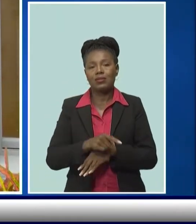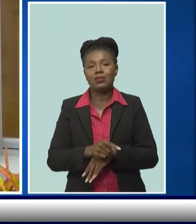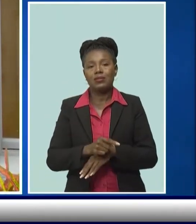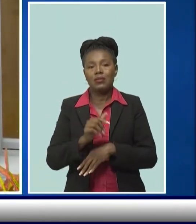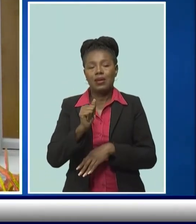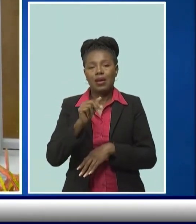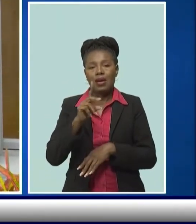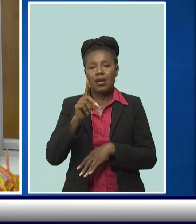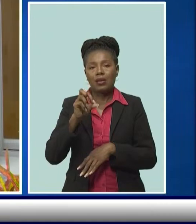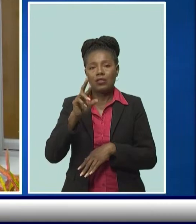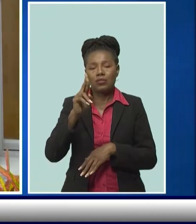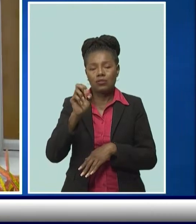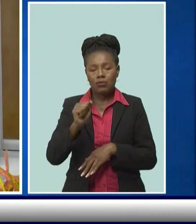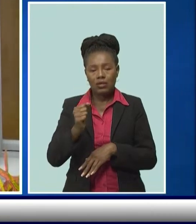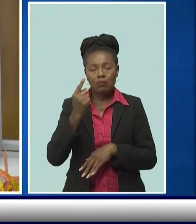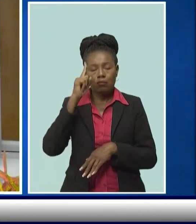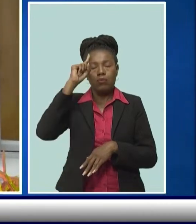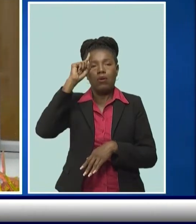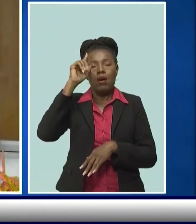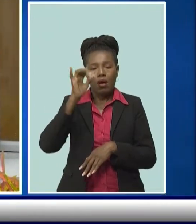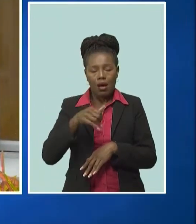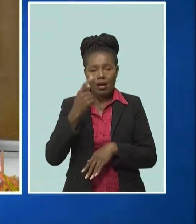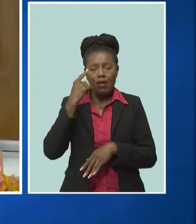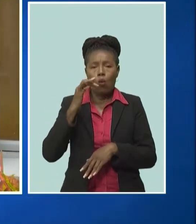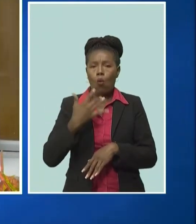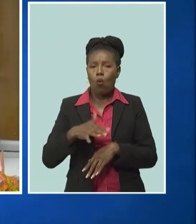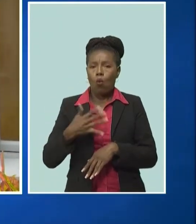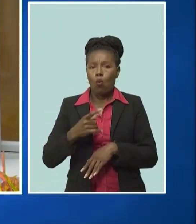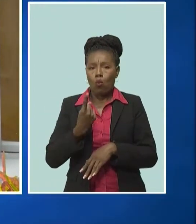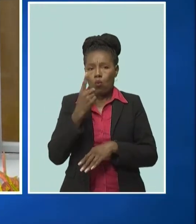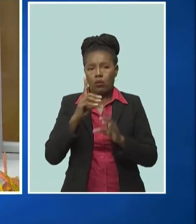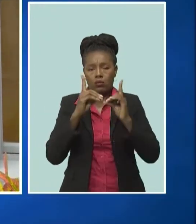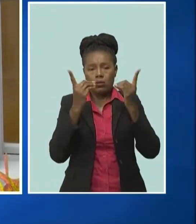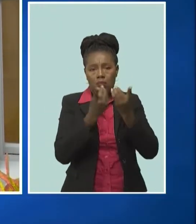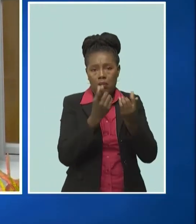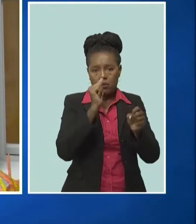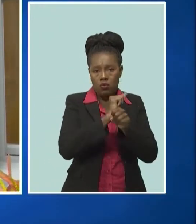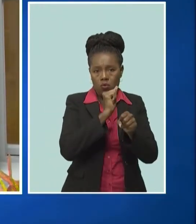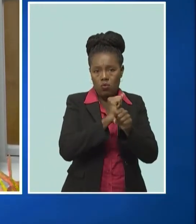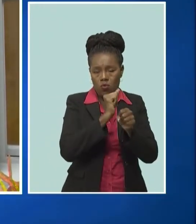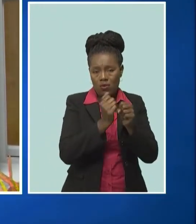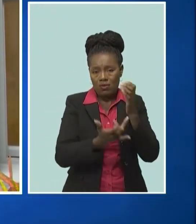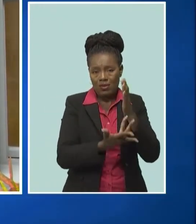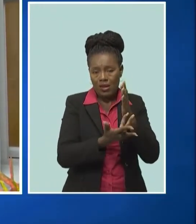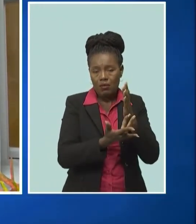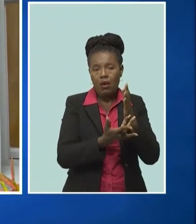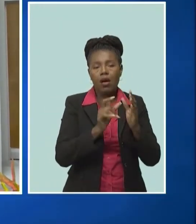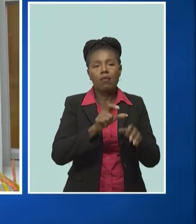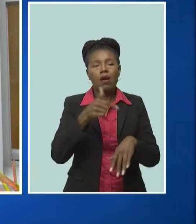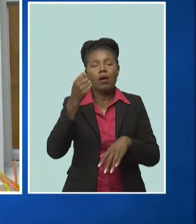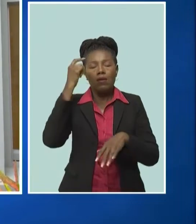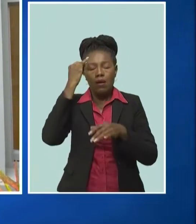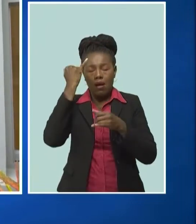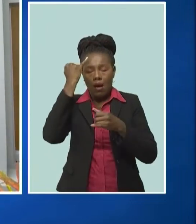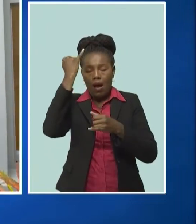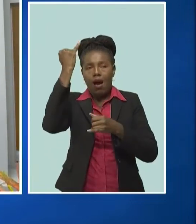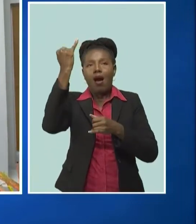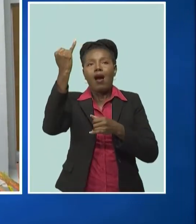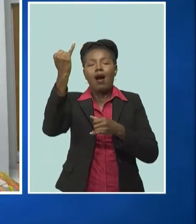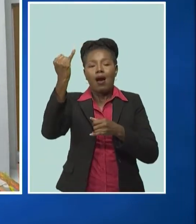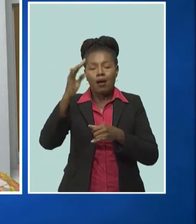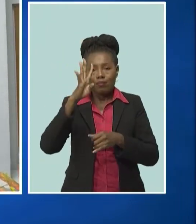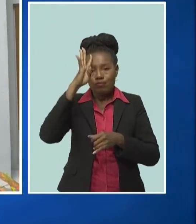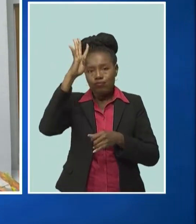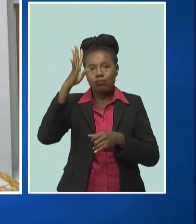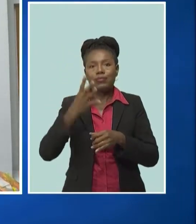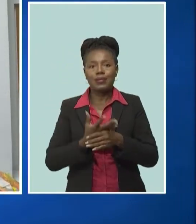such a shining light that a member of staff who works in one department that is so technical has this other creative side that